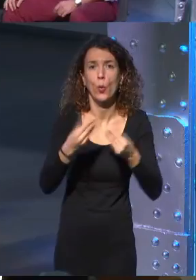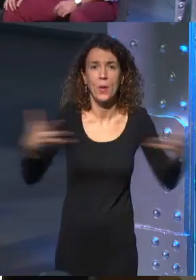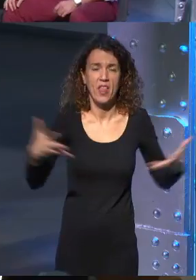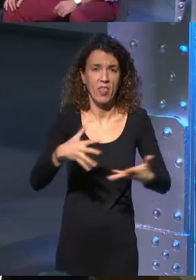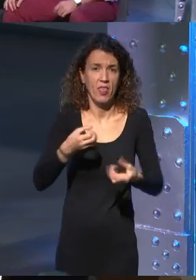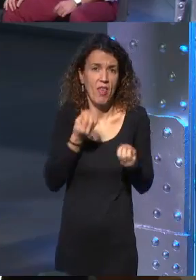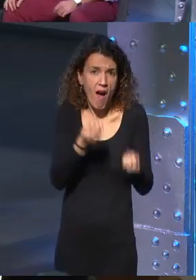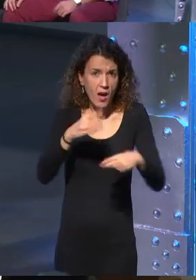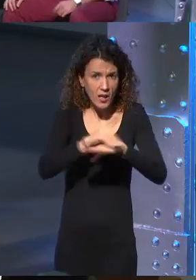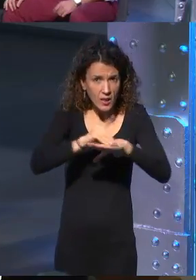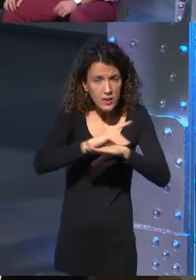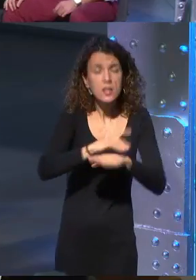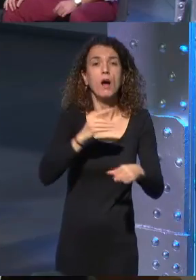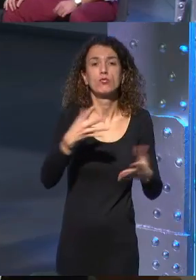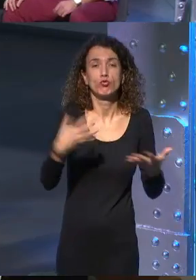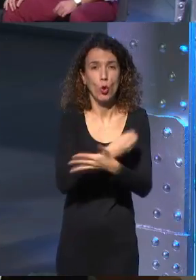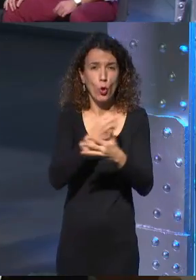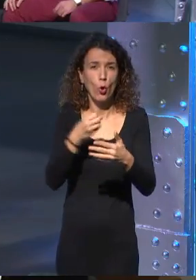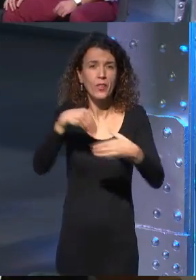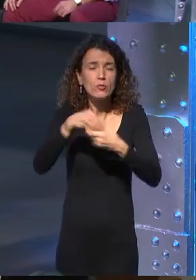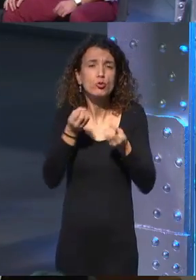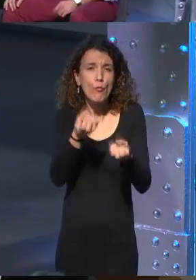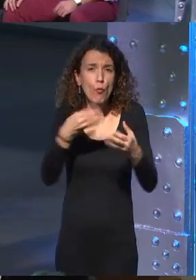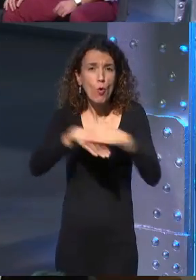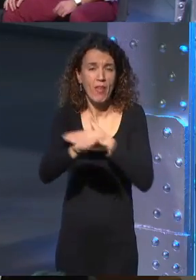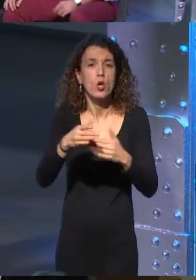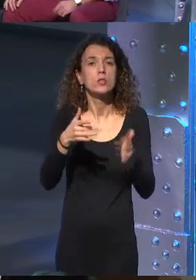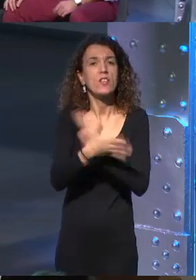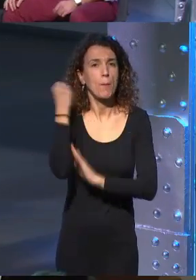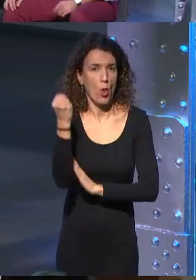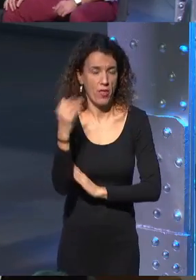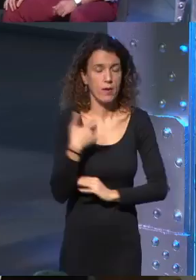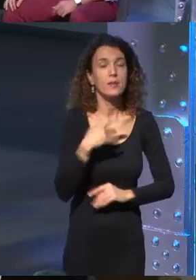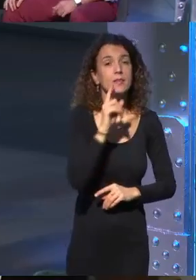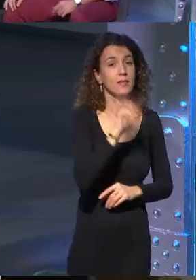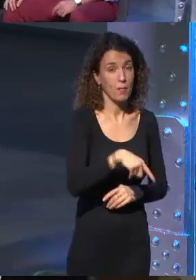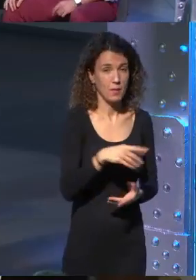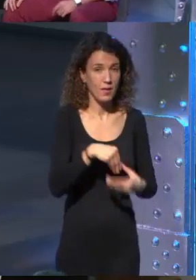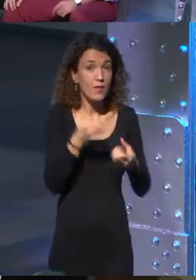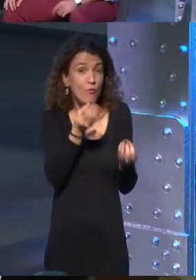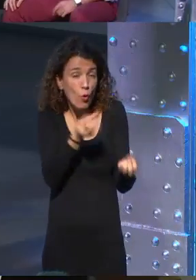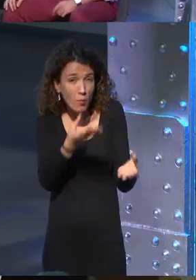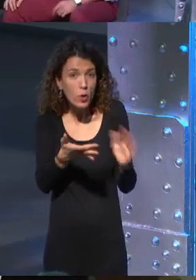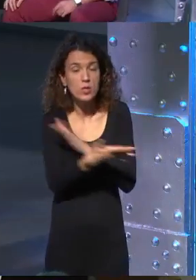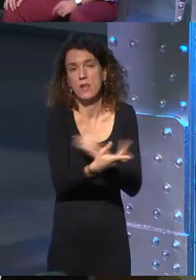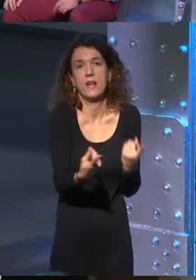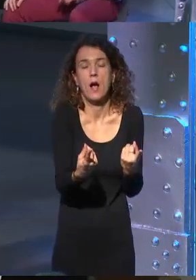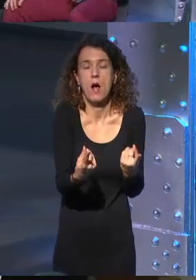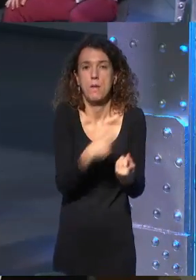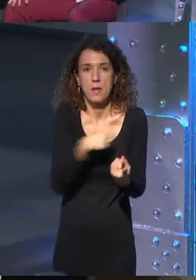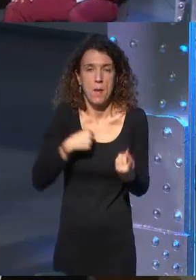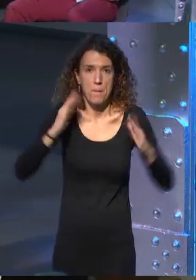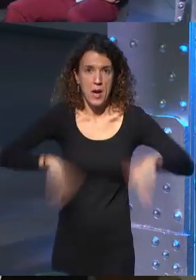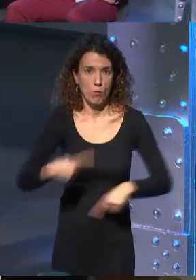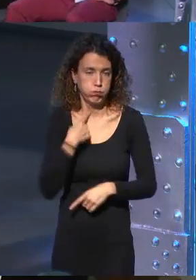are managing big bunches of information. Now we could speak about the famous big data, etc. Everything's information. And